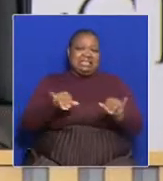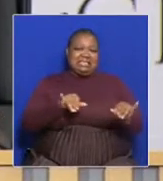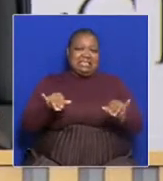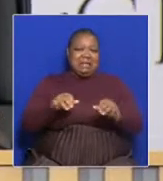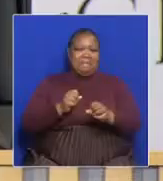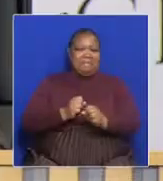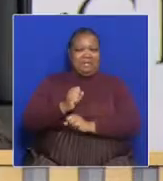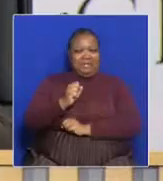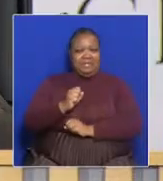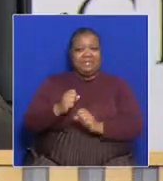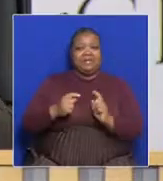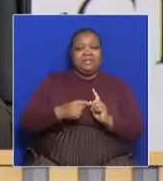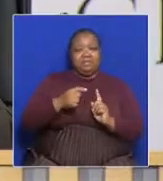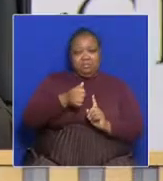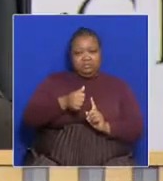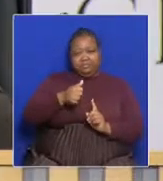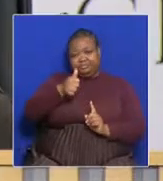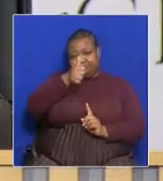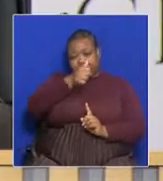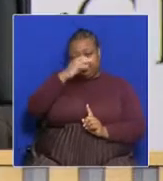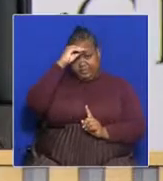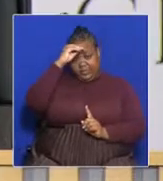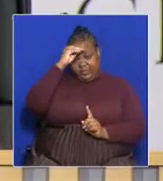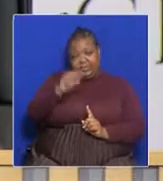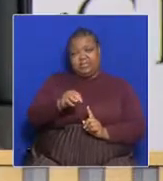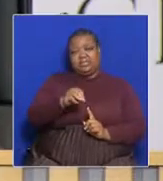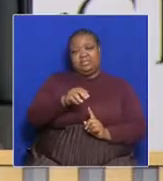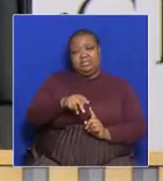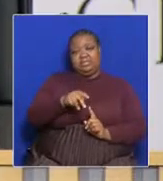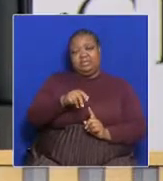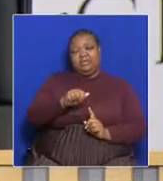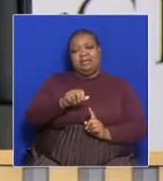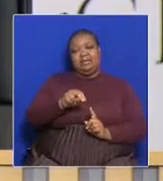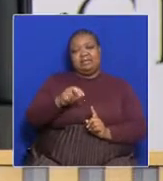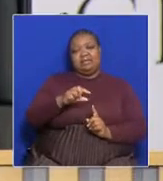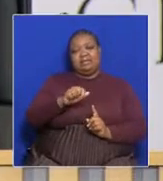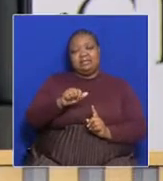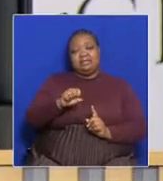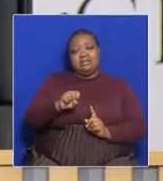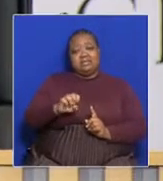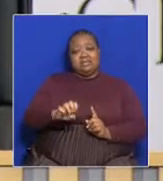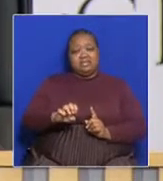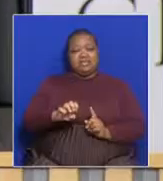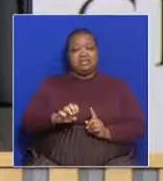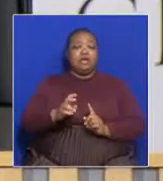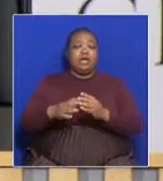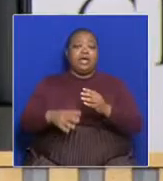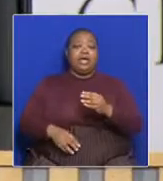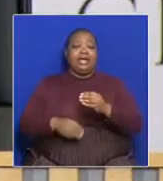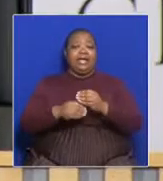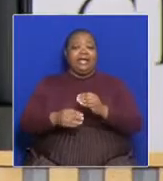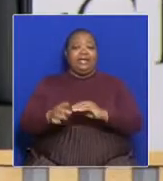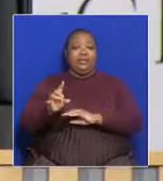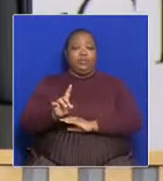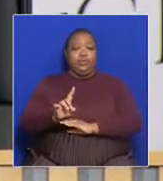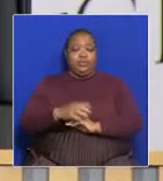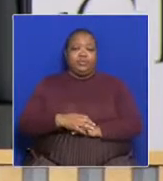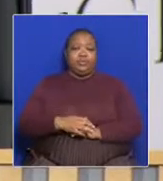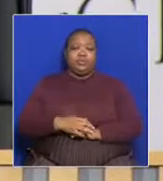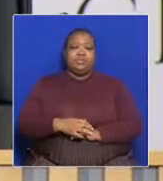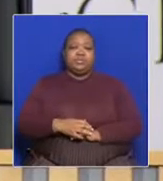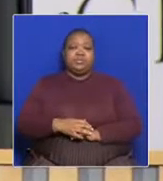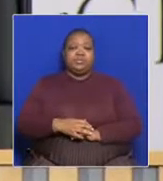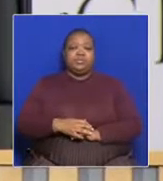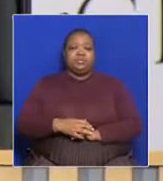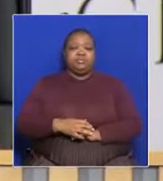Officer Mpangase's. But also, just flowing from that, I would like to add that there was no deception